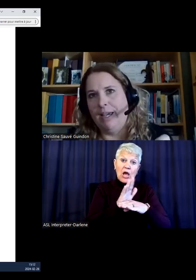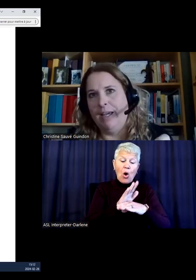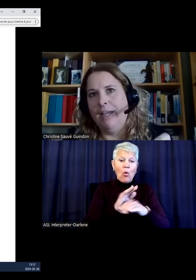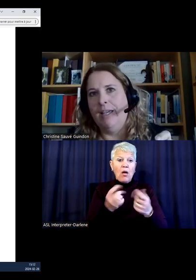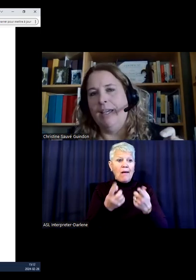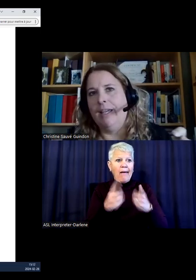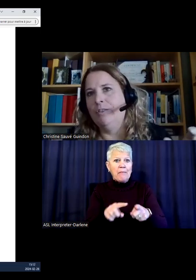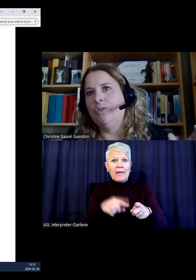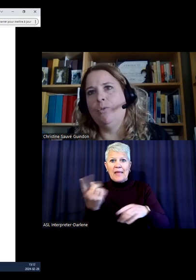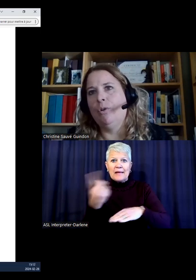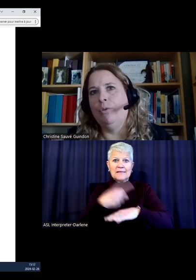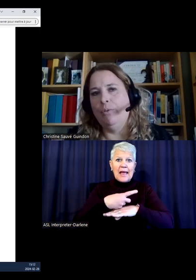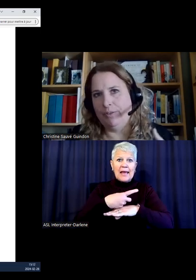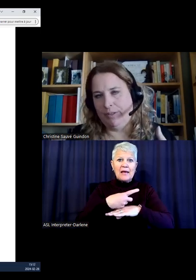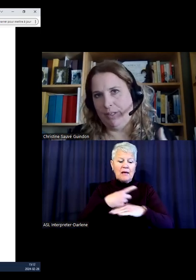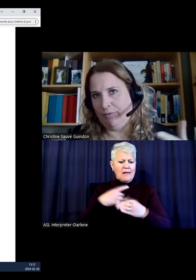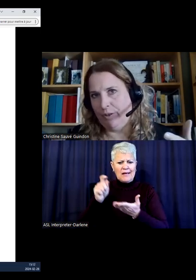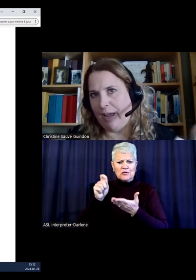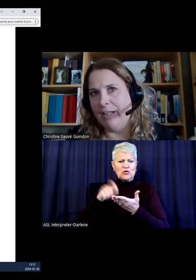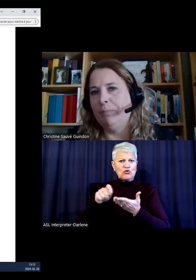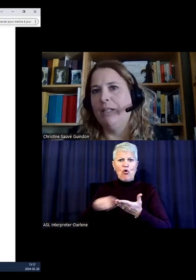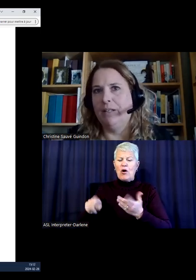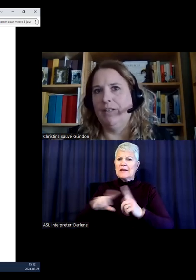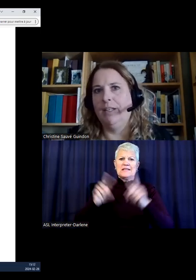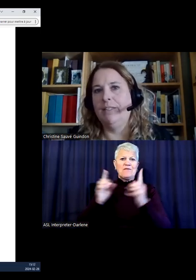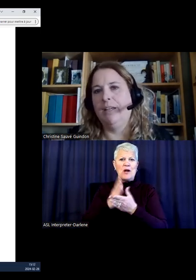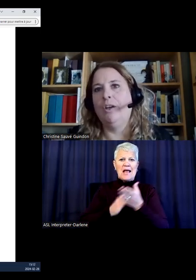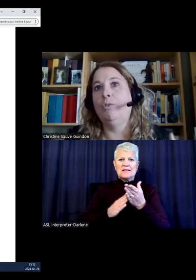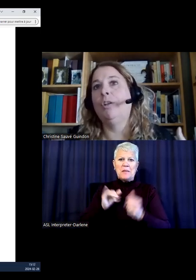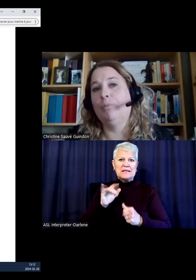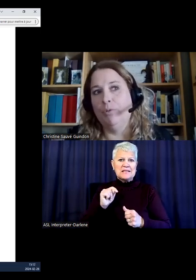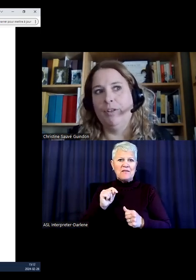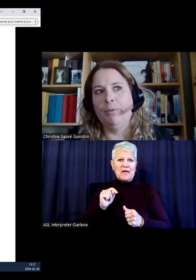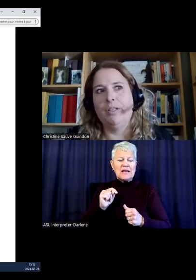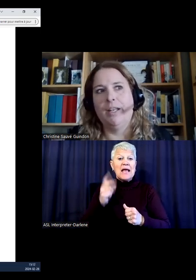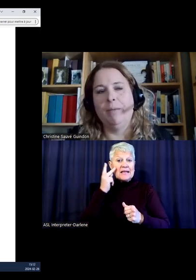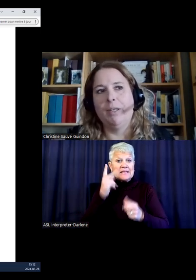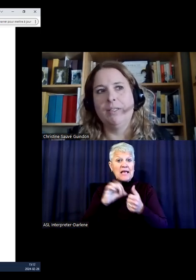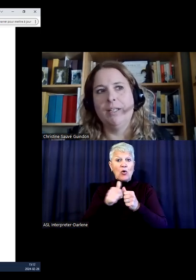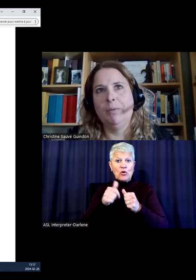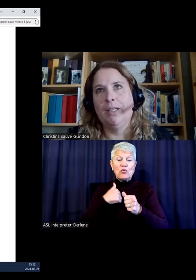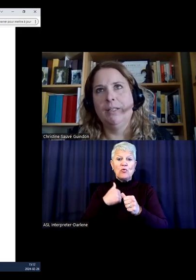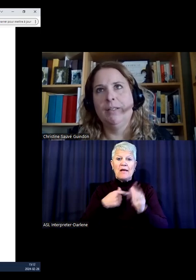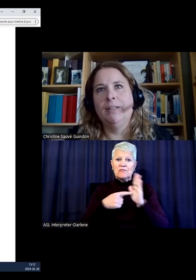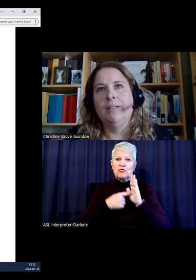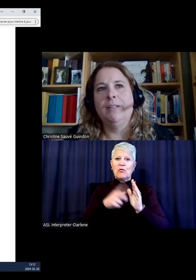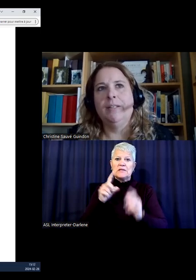in a day, and score a whole different aspects of it and see how you can improve it with a dynamic